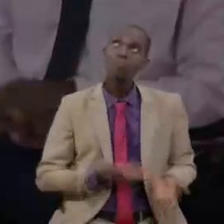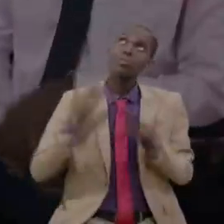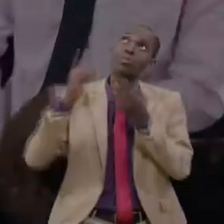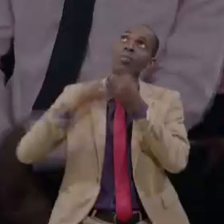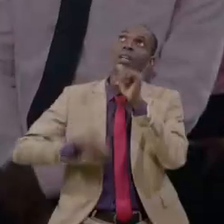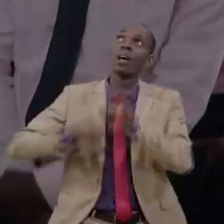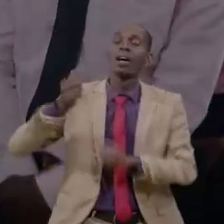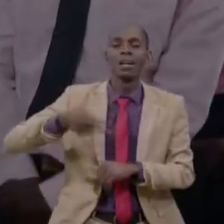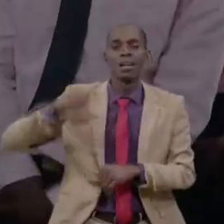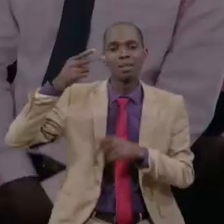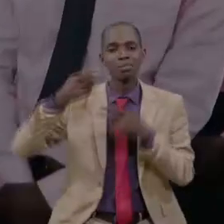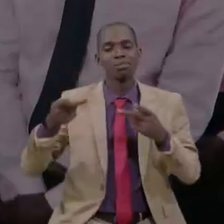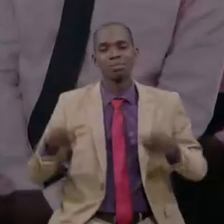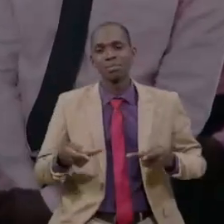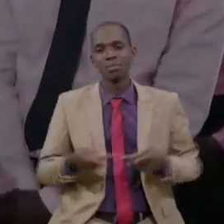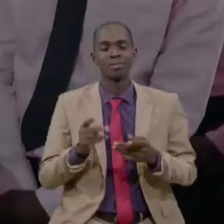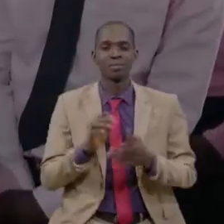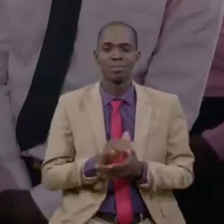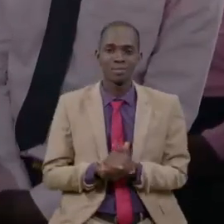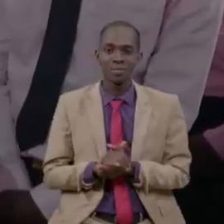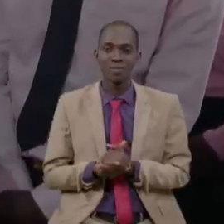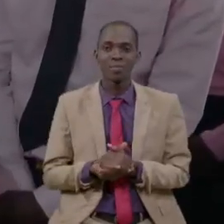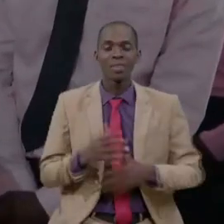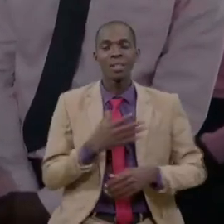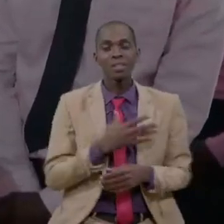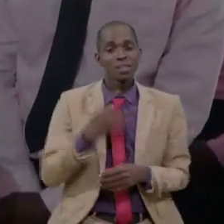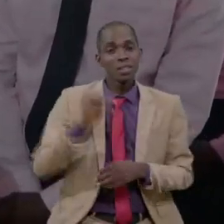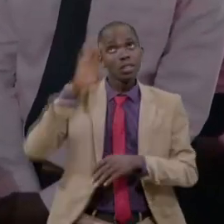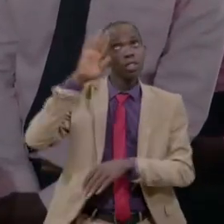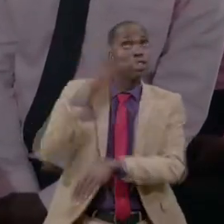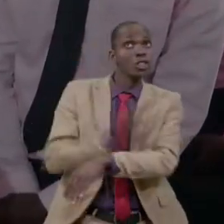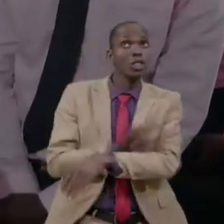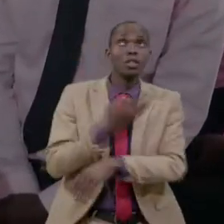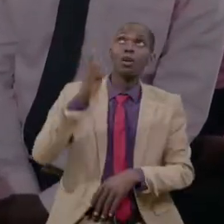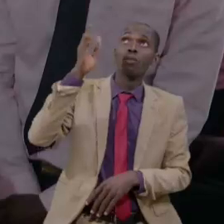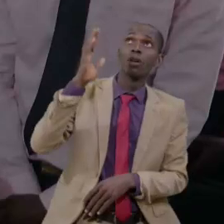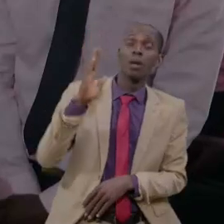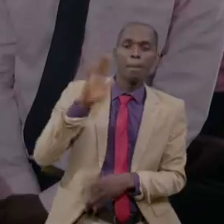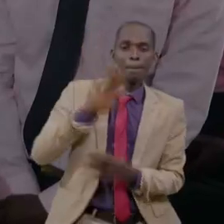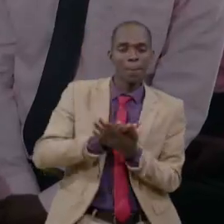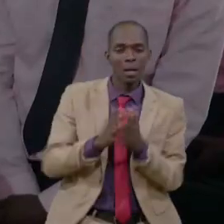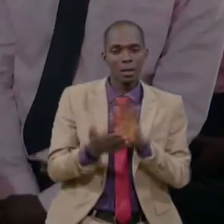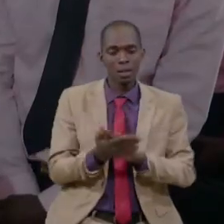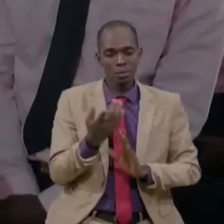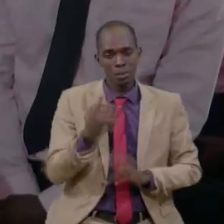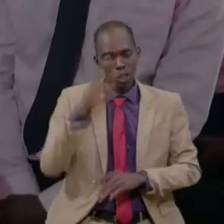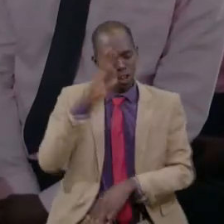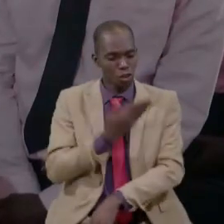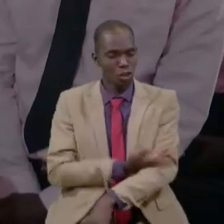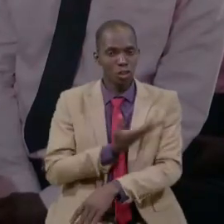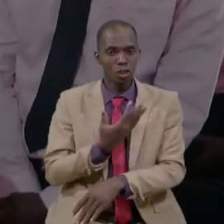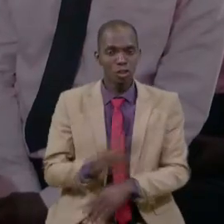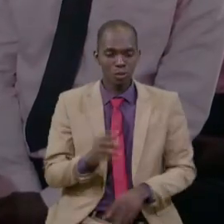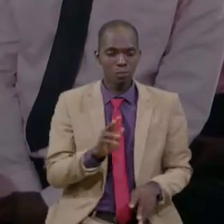The Son of God became the Son of Man, that he may take the sons